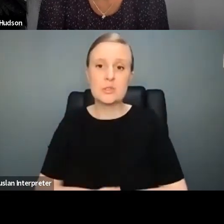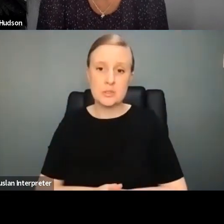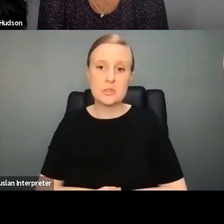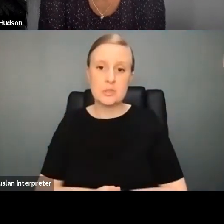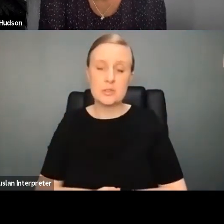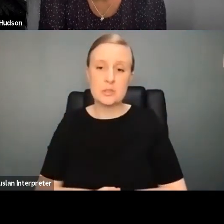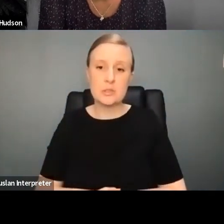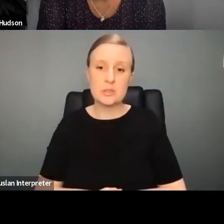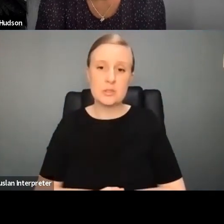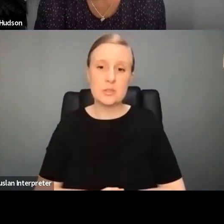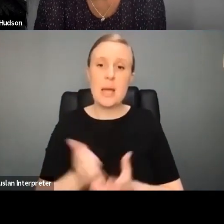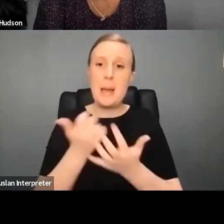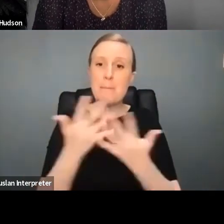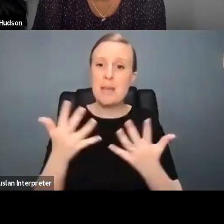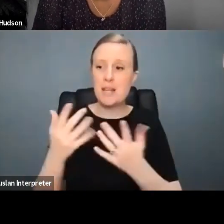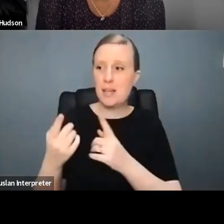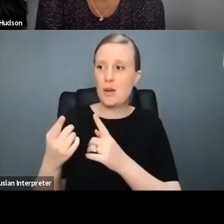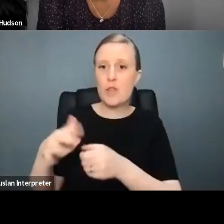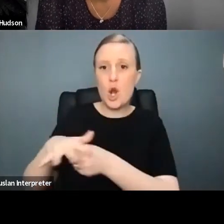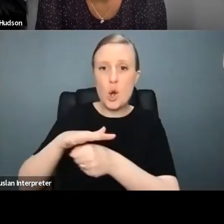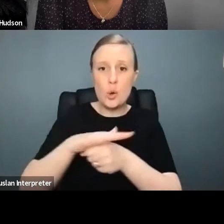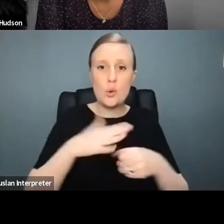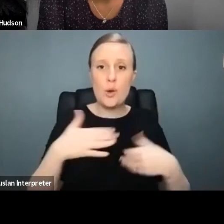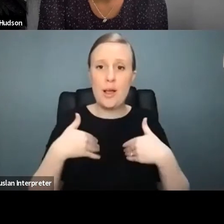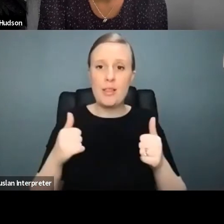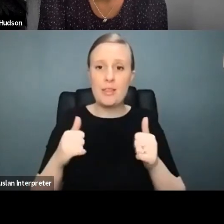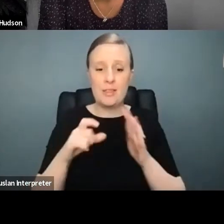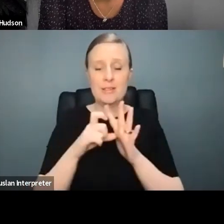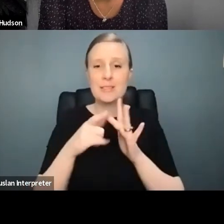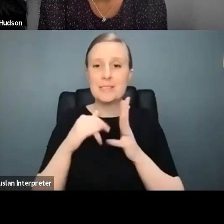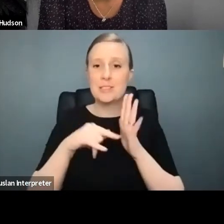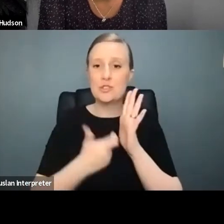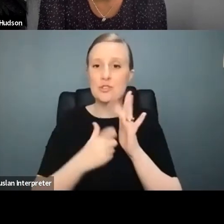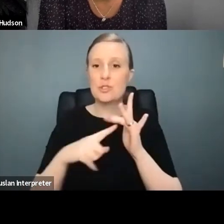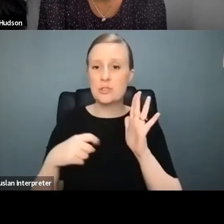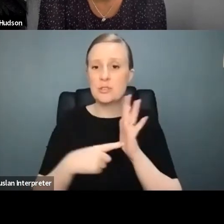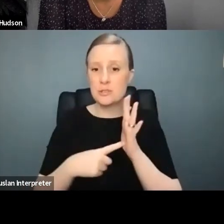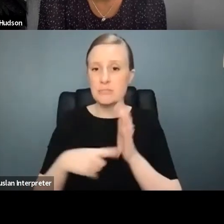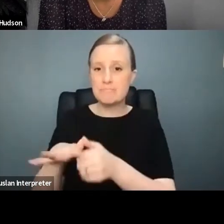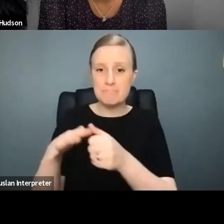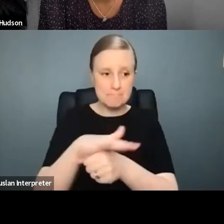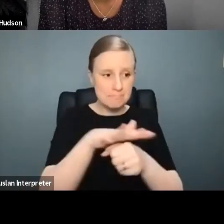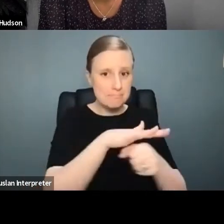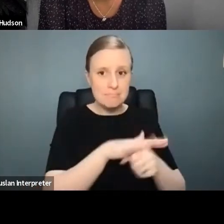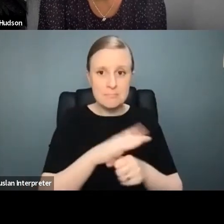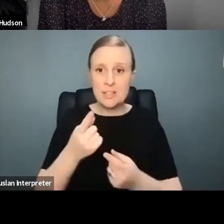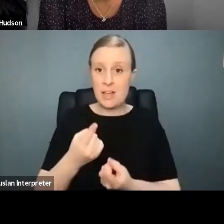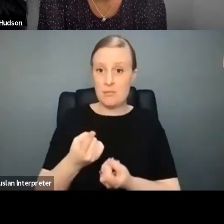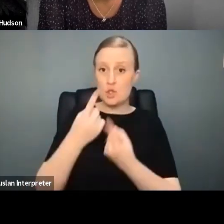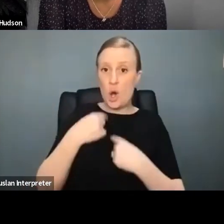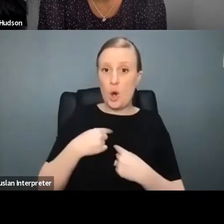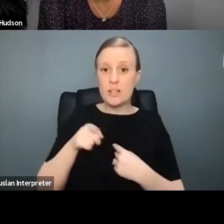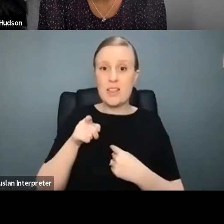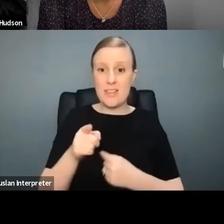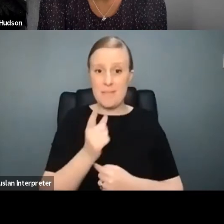they've, shared with me and with others, has been that, they've able to really look into how